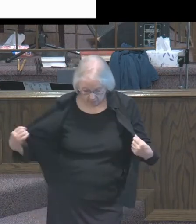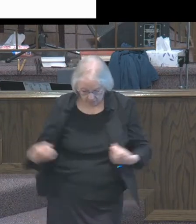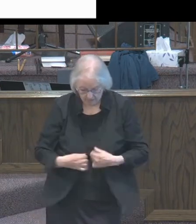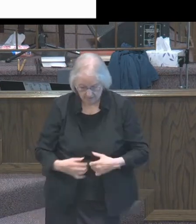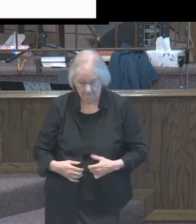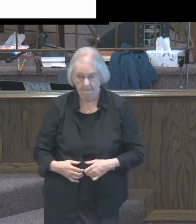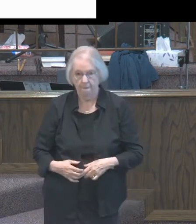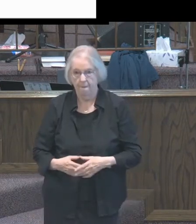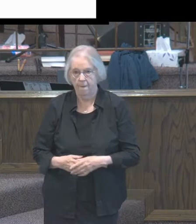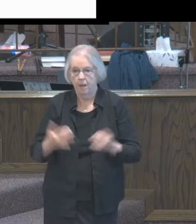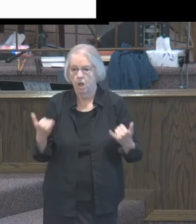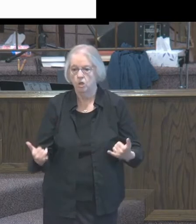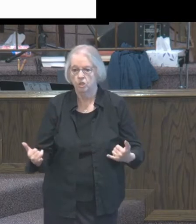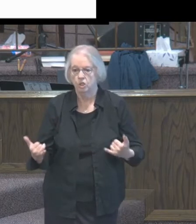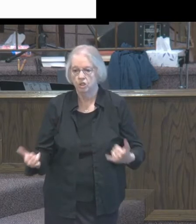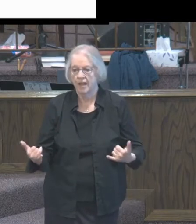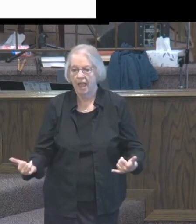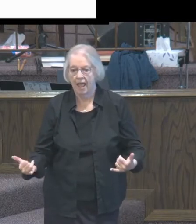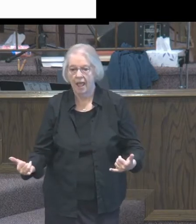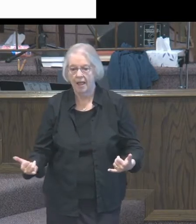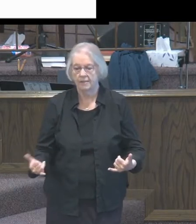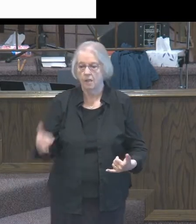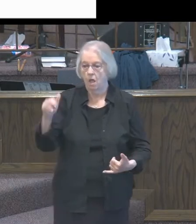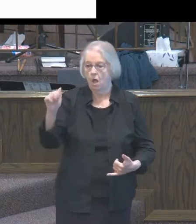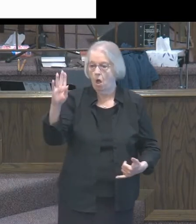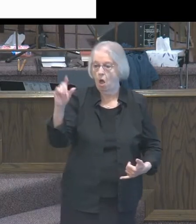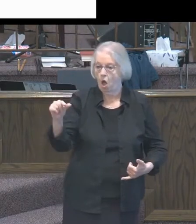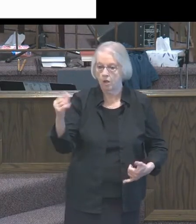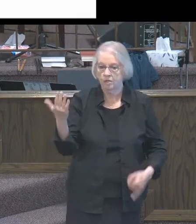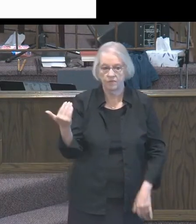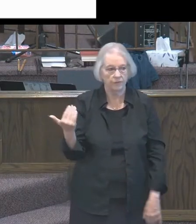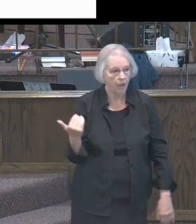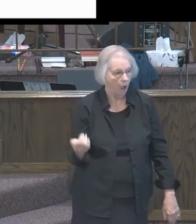The date is August the 15th.